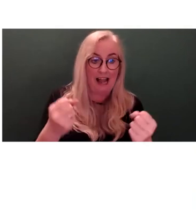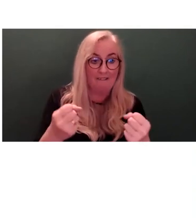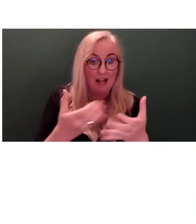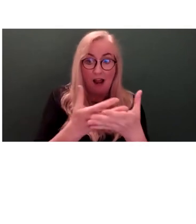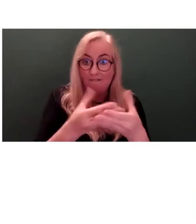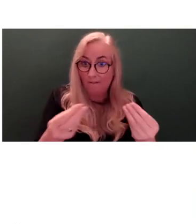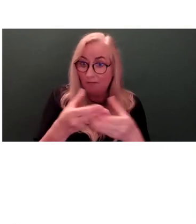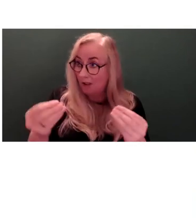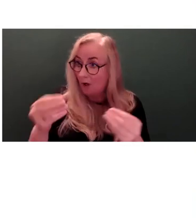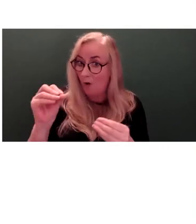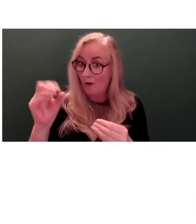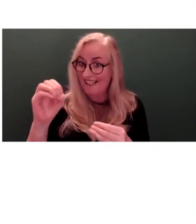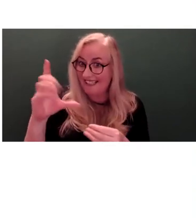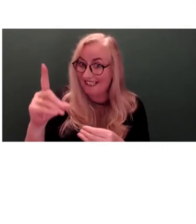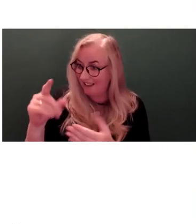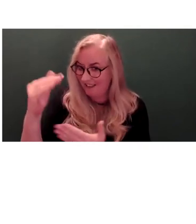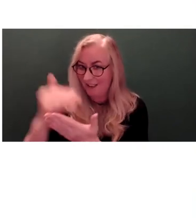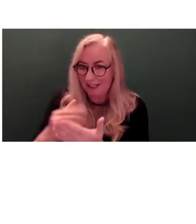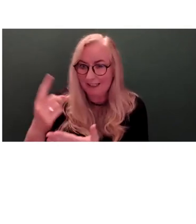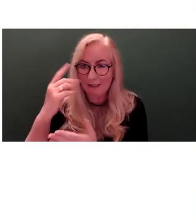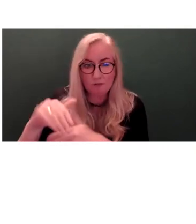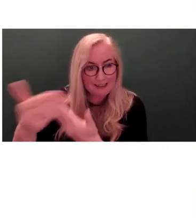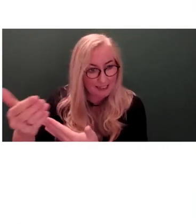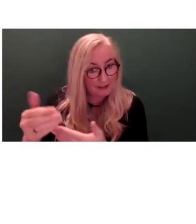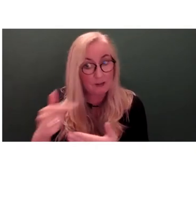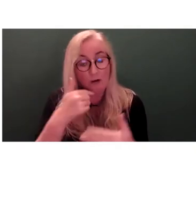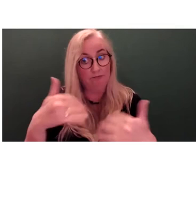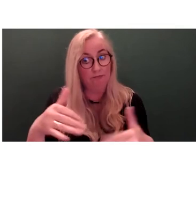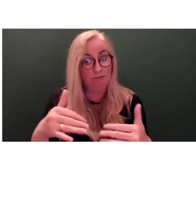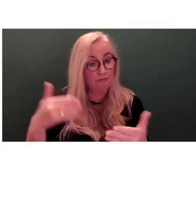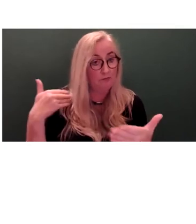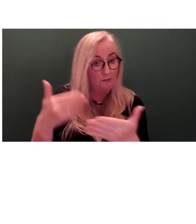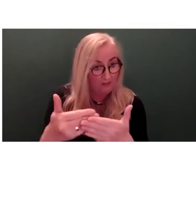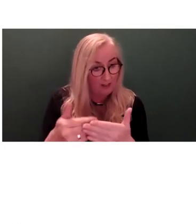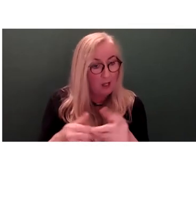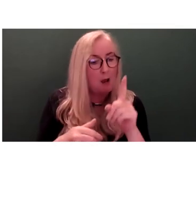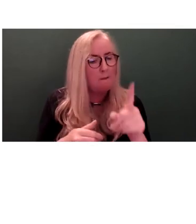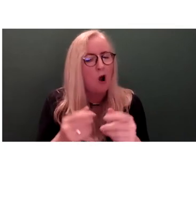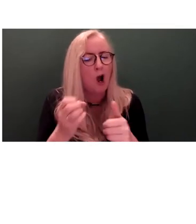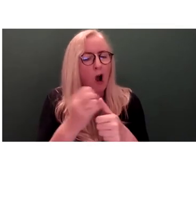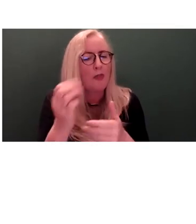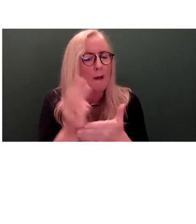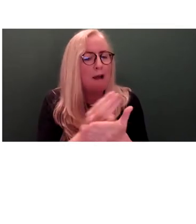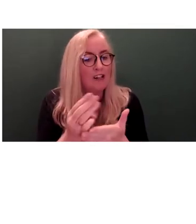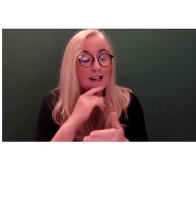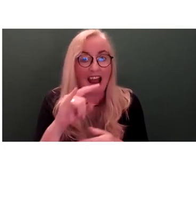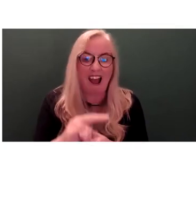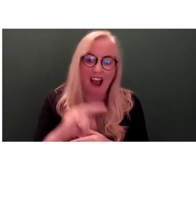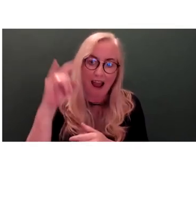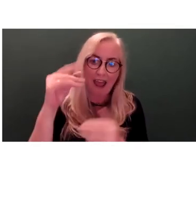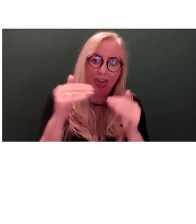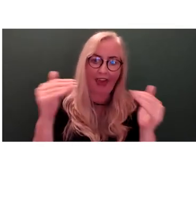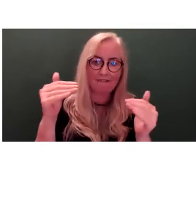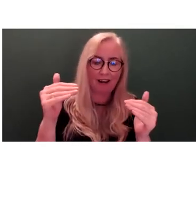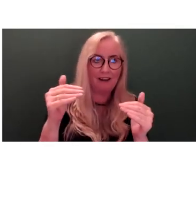numbers that the OECD presented. Other features that came across is, again, the very high level in the Irish